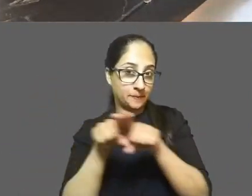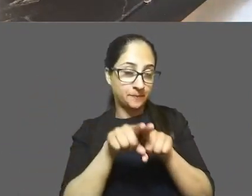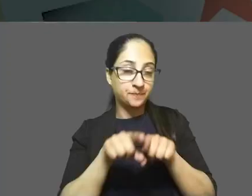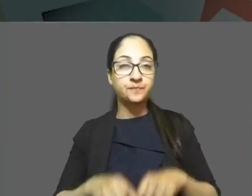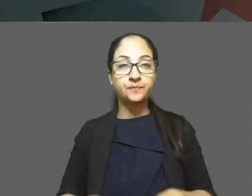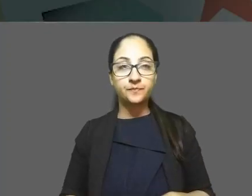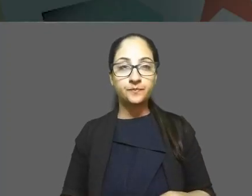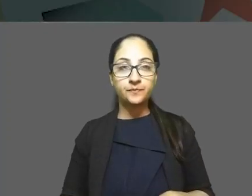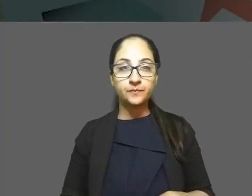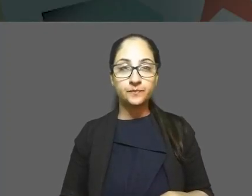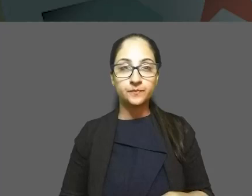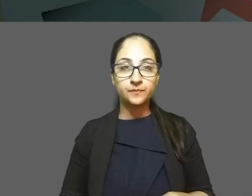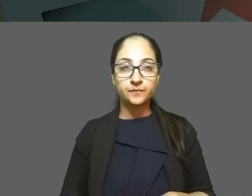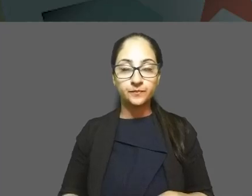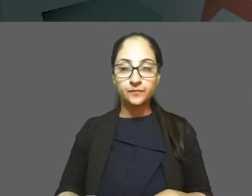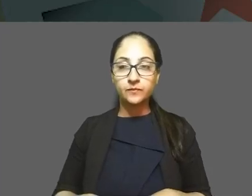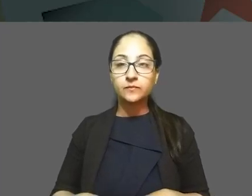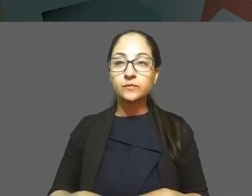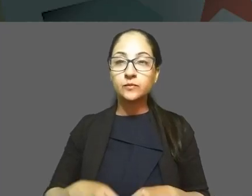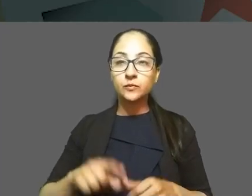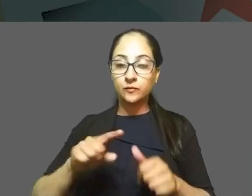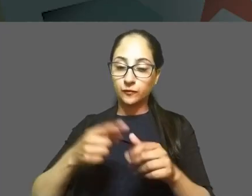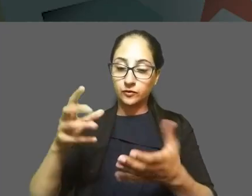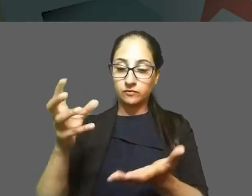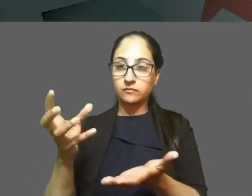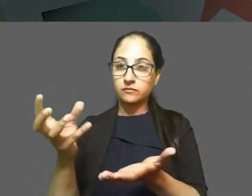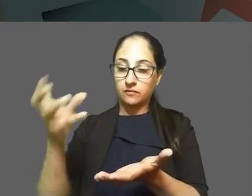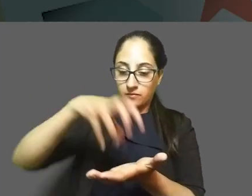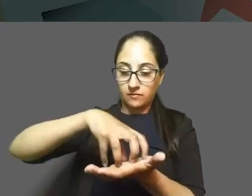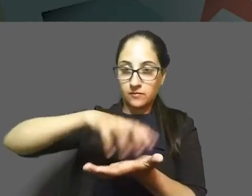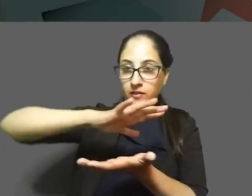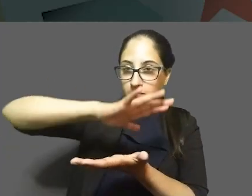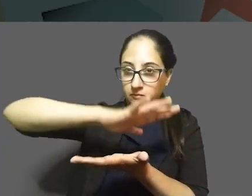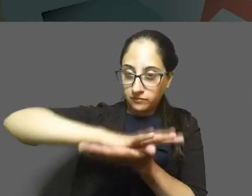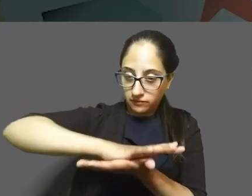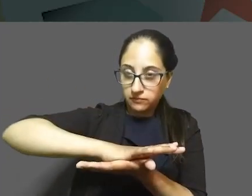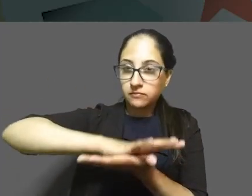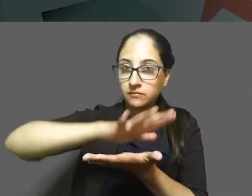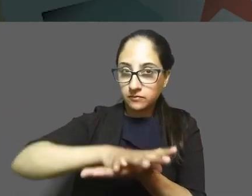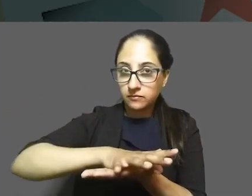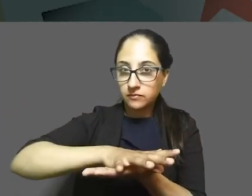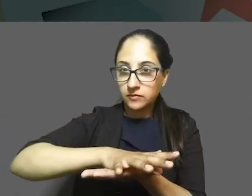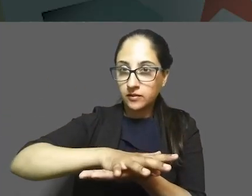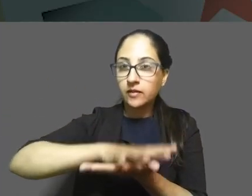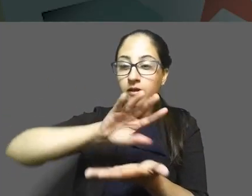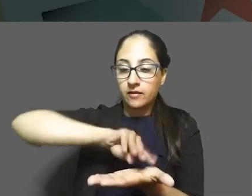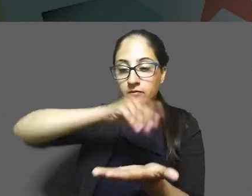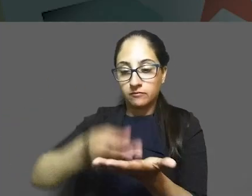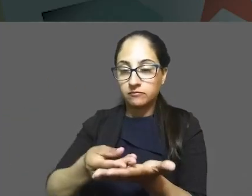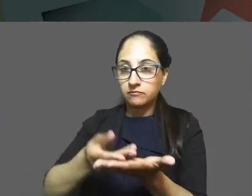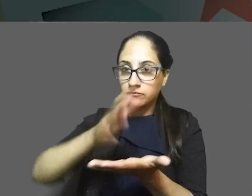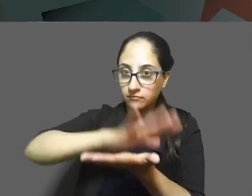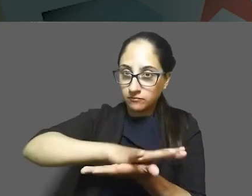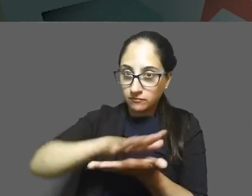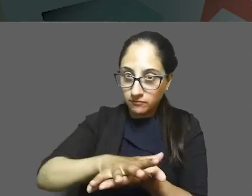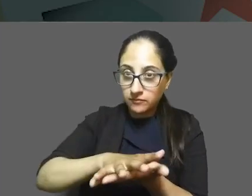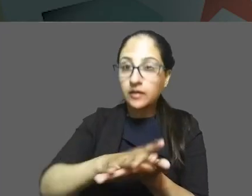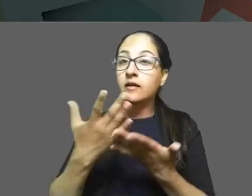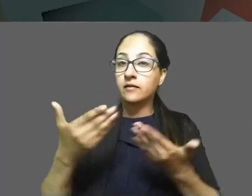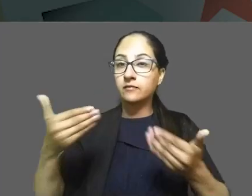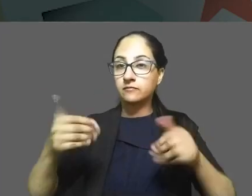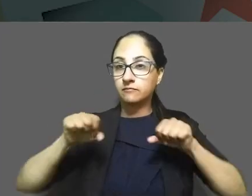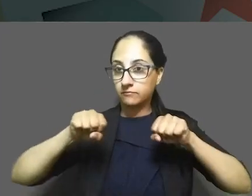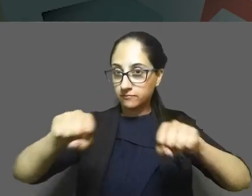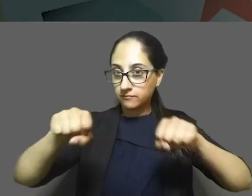you don't have a handy rolling pin, I'm going to just press it down a little bit, get both sides floured,